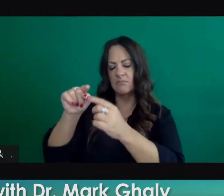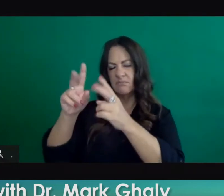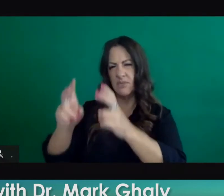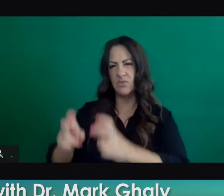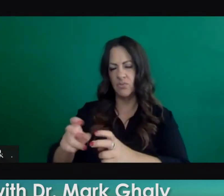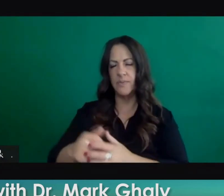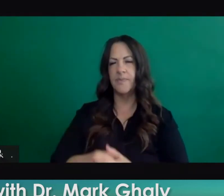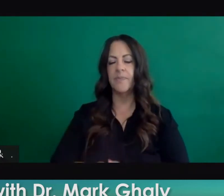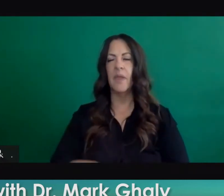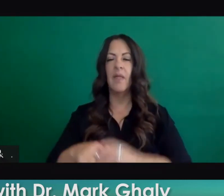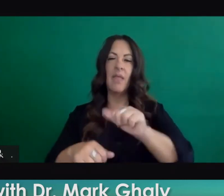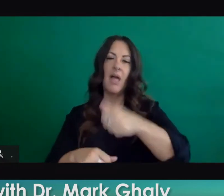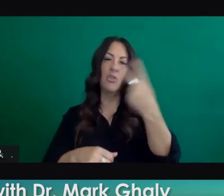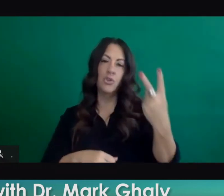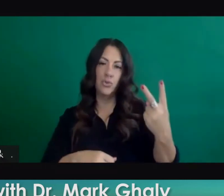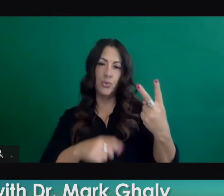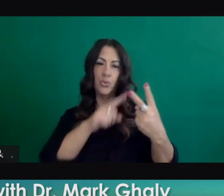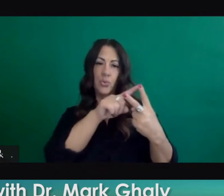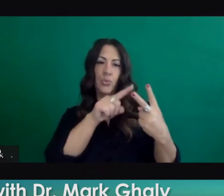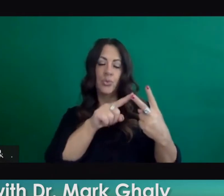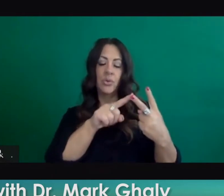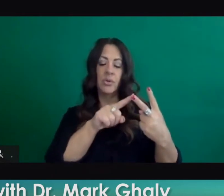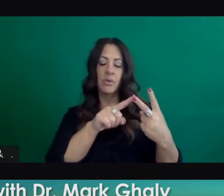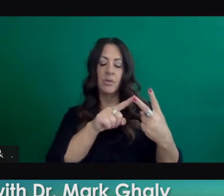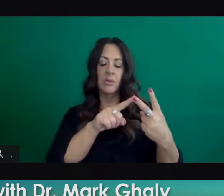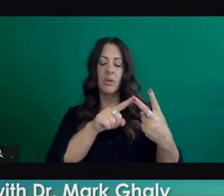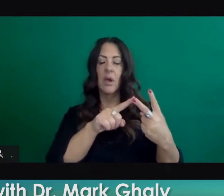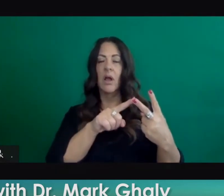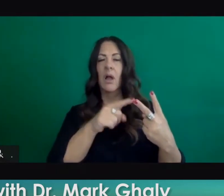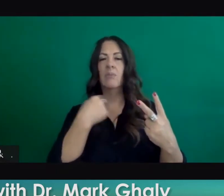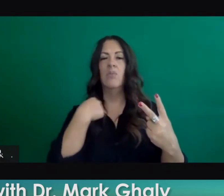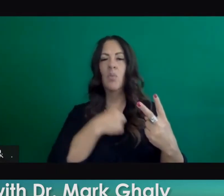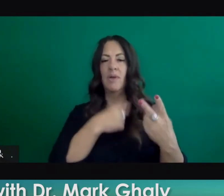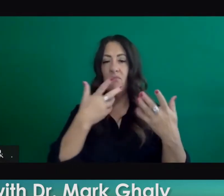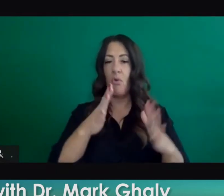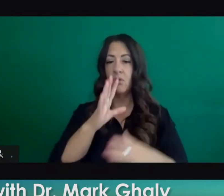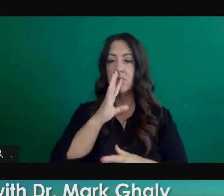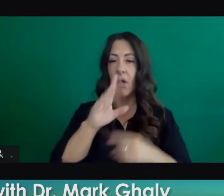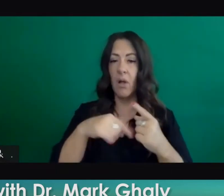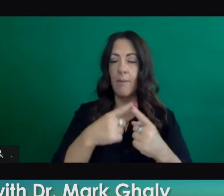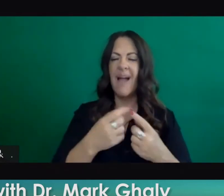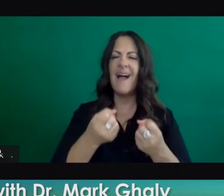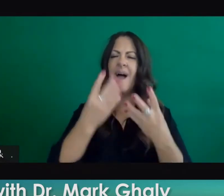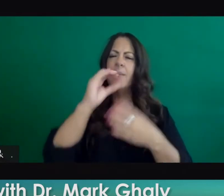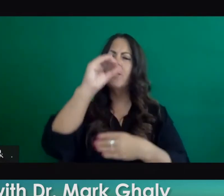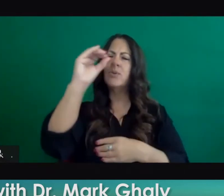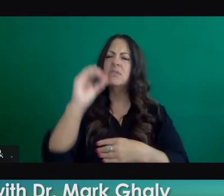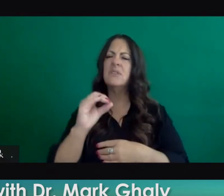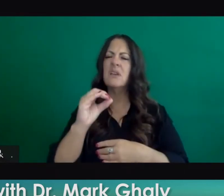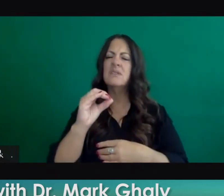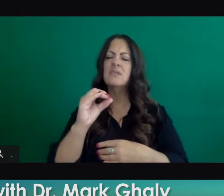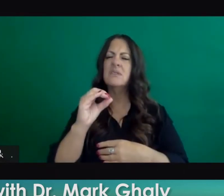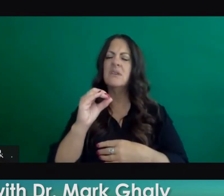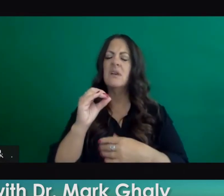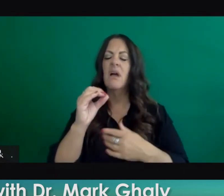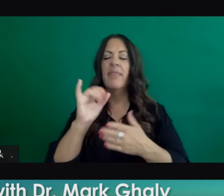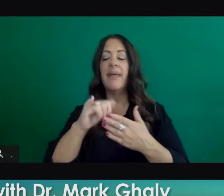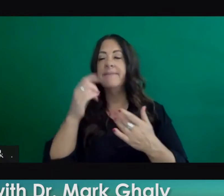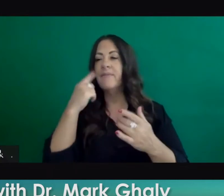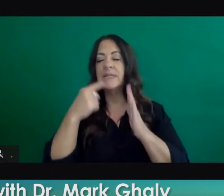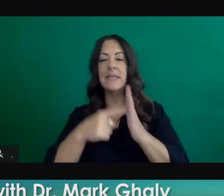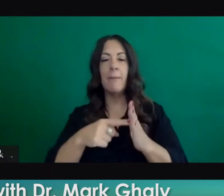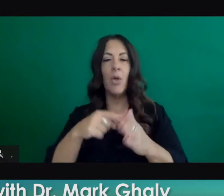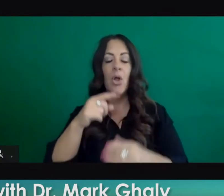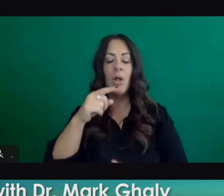don't want to overlook in any way because they're essential is we've talked about the percentage of cases that are either Latino, Black,